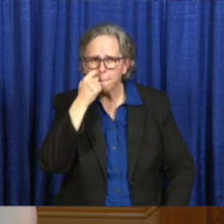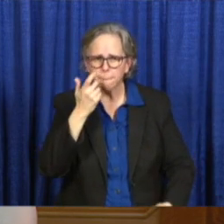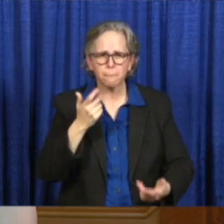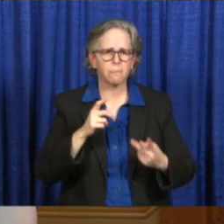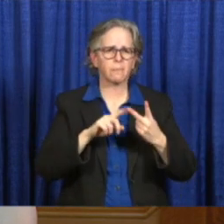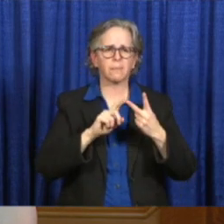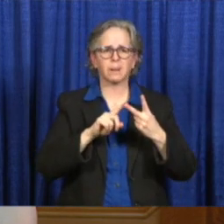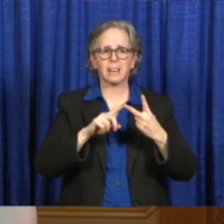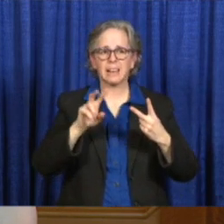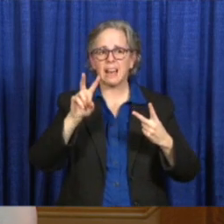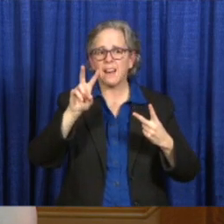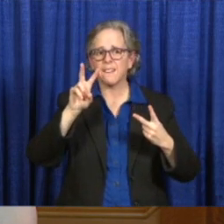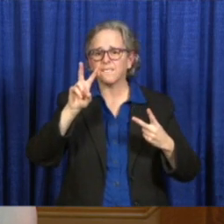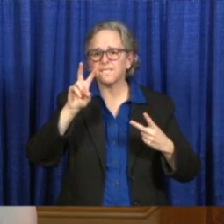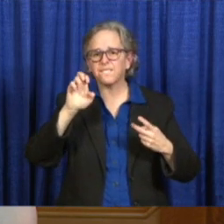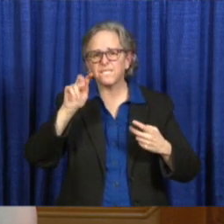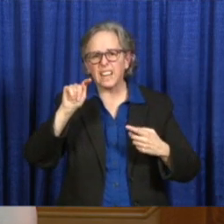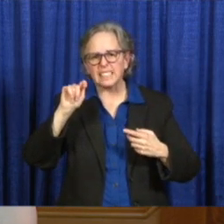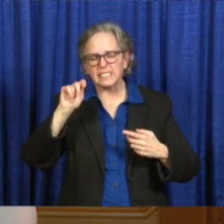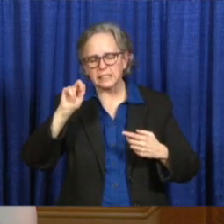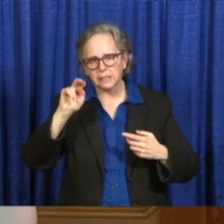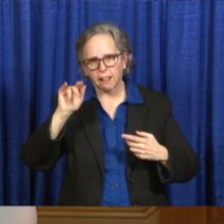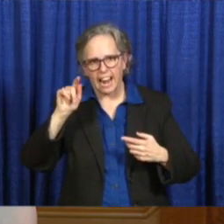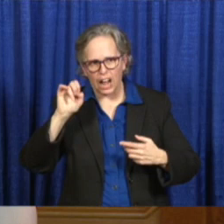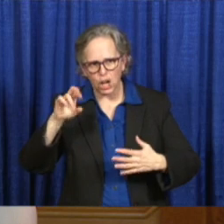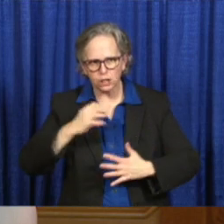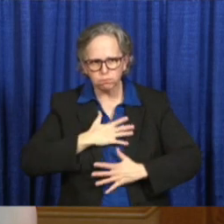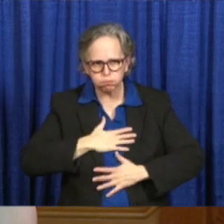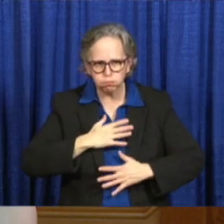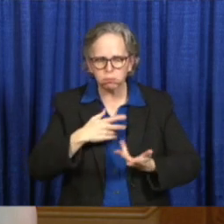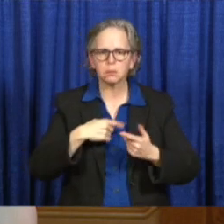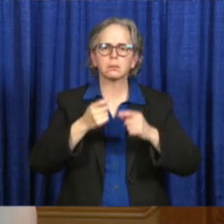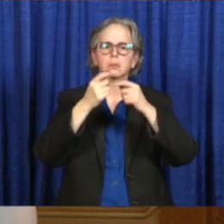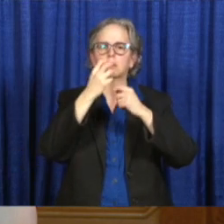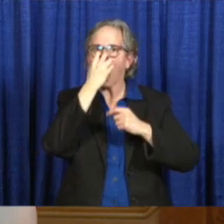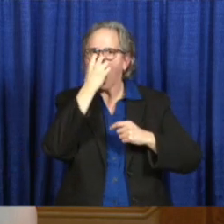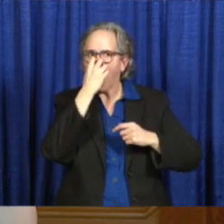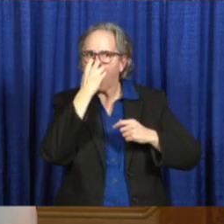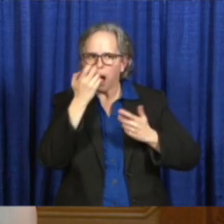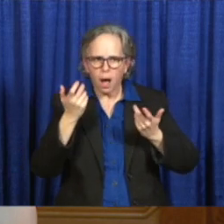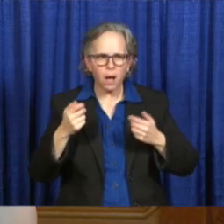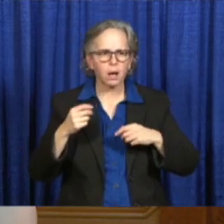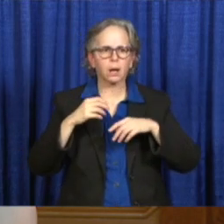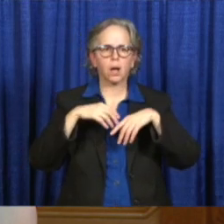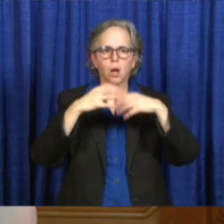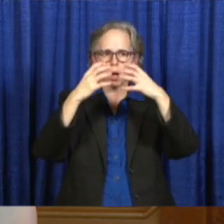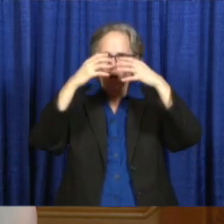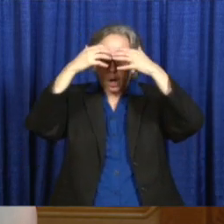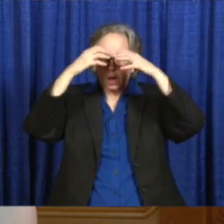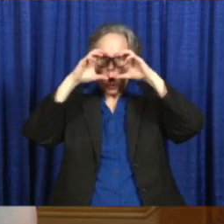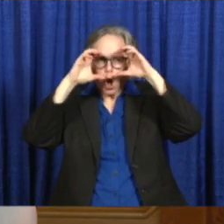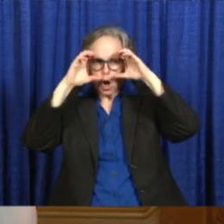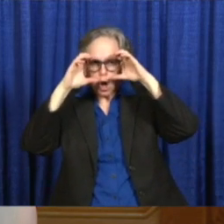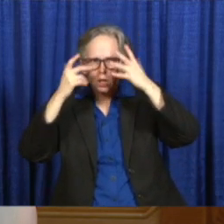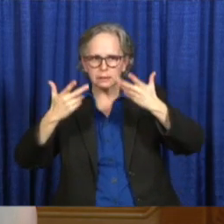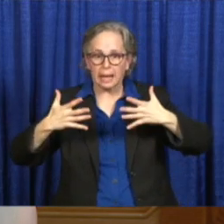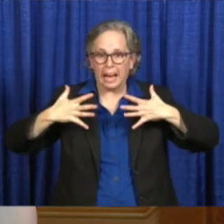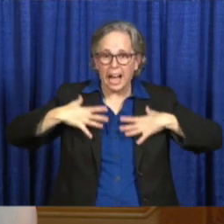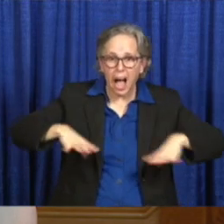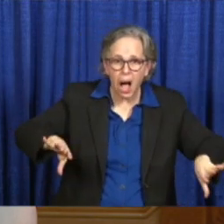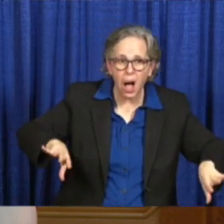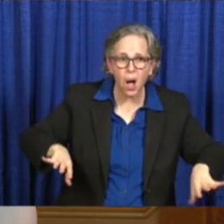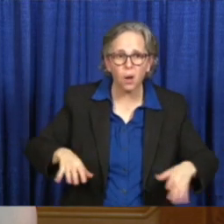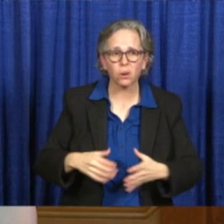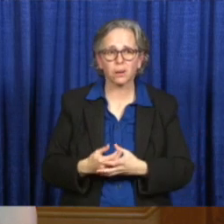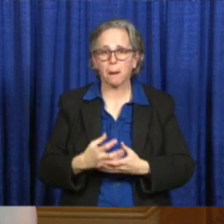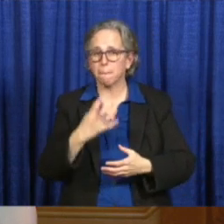ventilators, oxygen, goggles, gowns, masks. And again, the full list is on the website, and it's